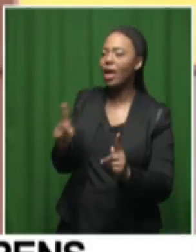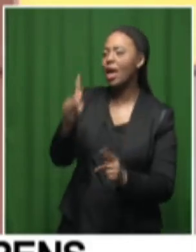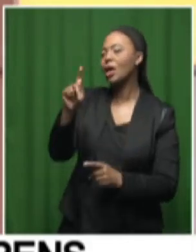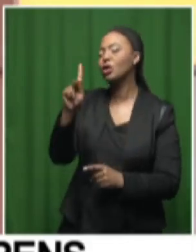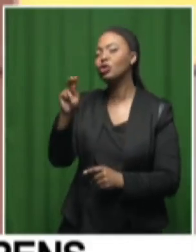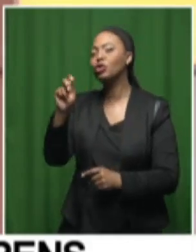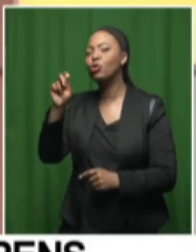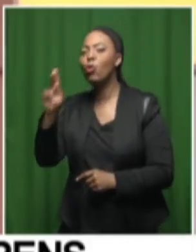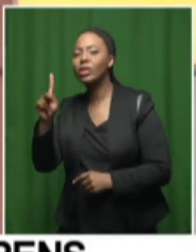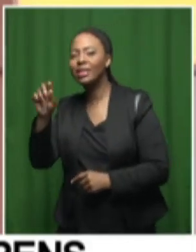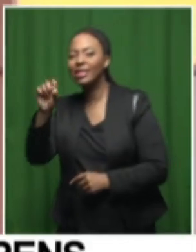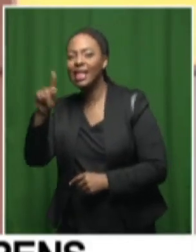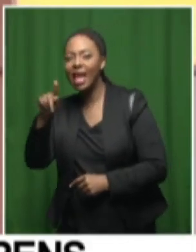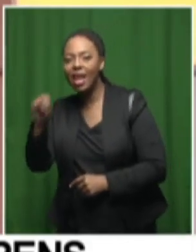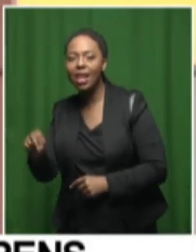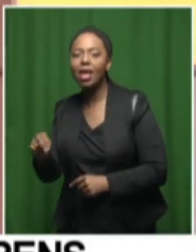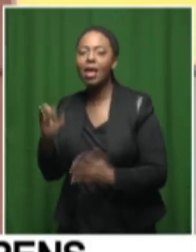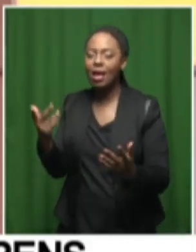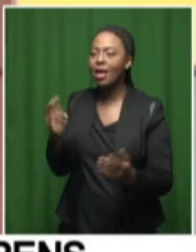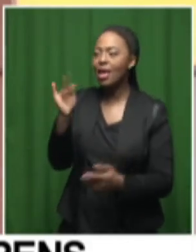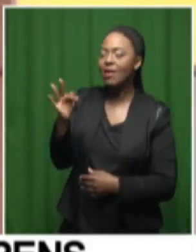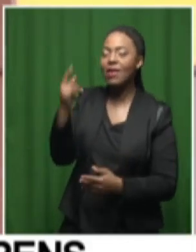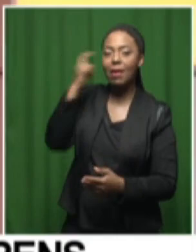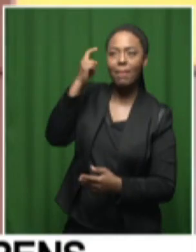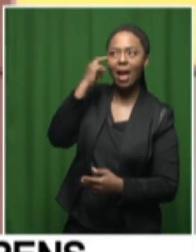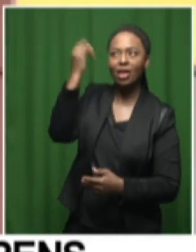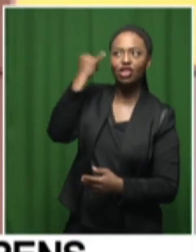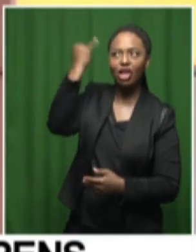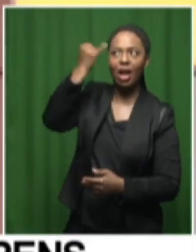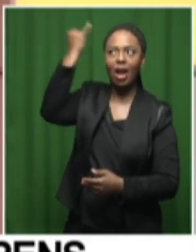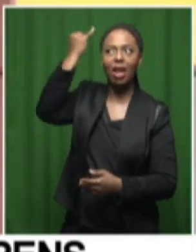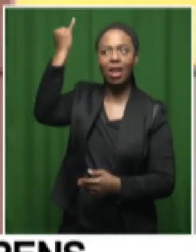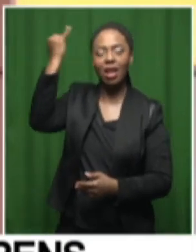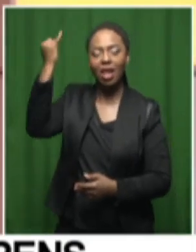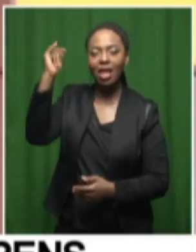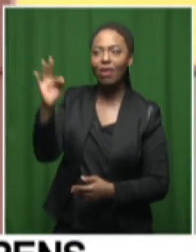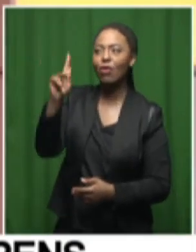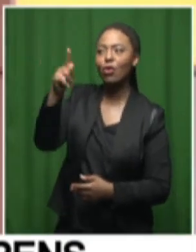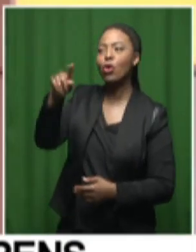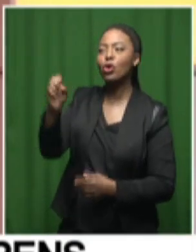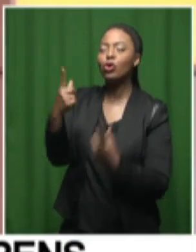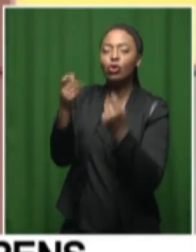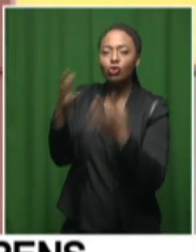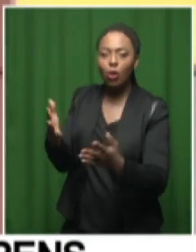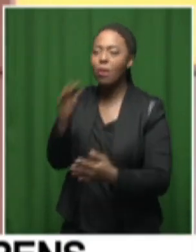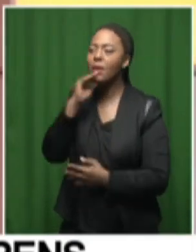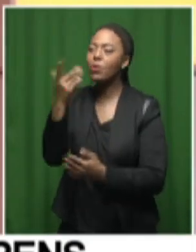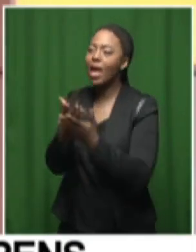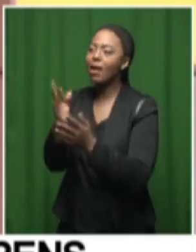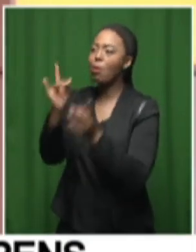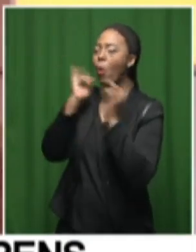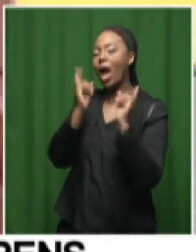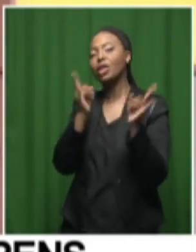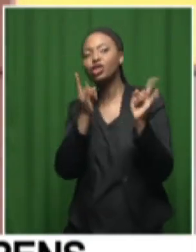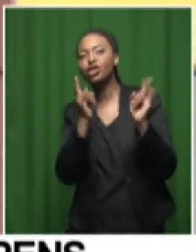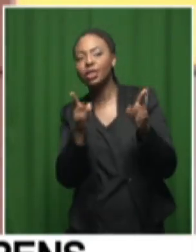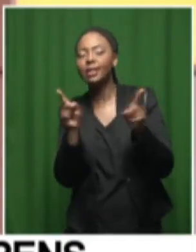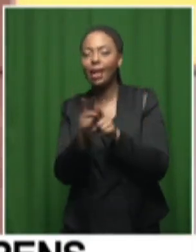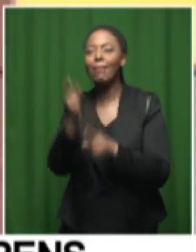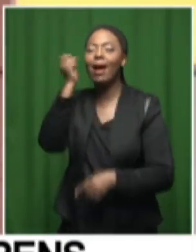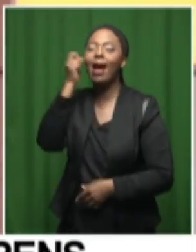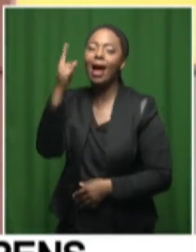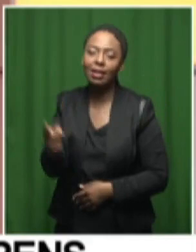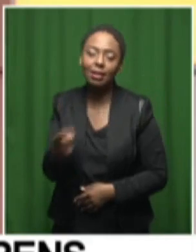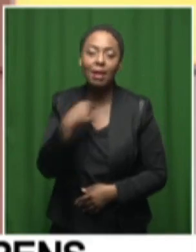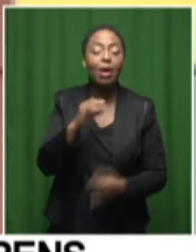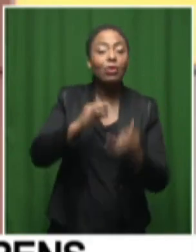if Tugzin was doing this, and just giving them the synopsis allowed them to actually watch it and still understand. So the main thing that I'm